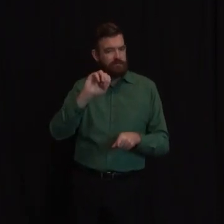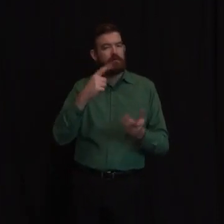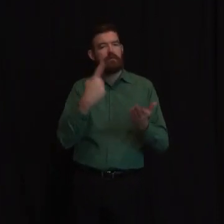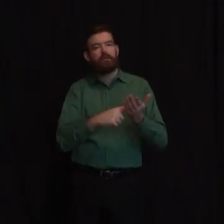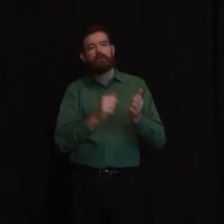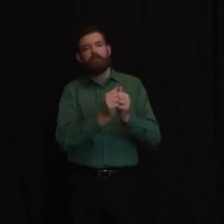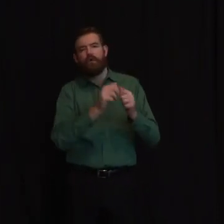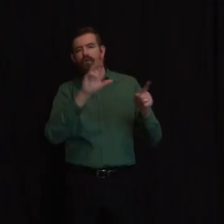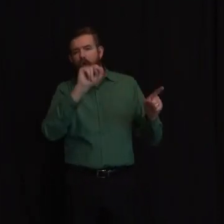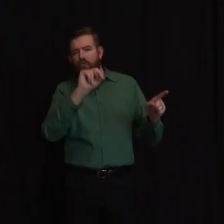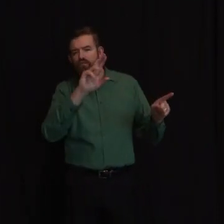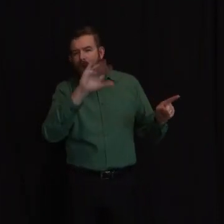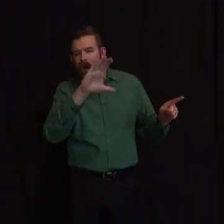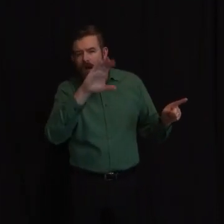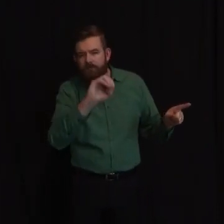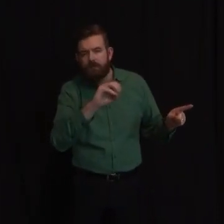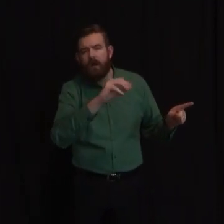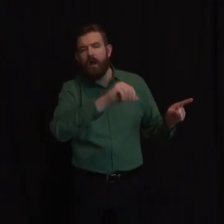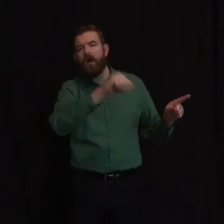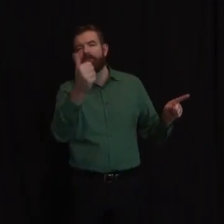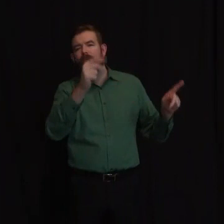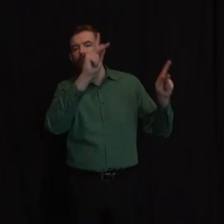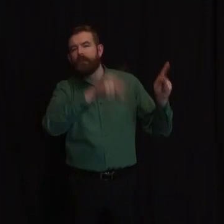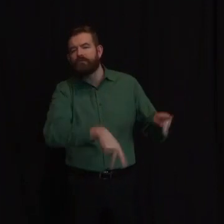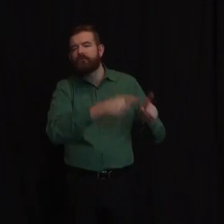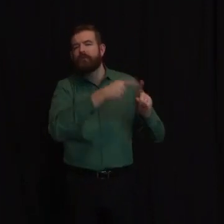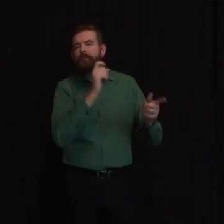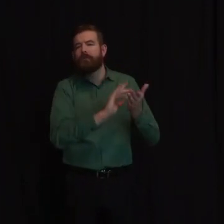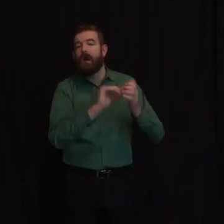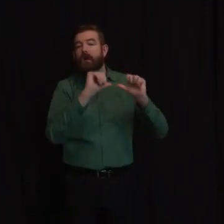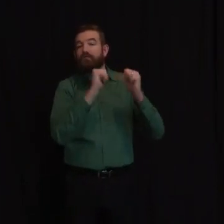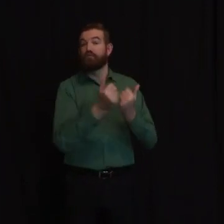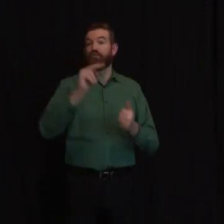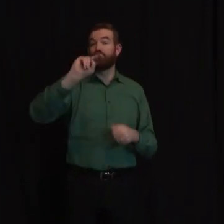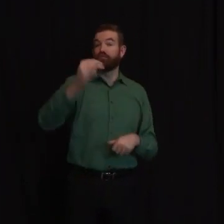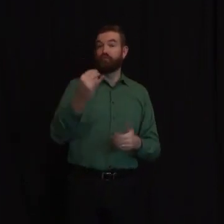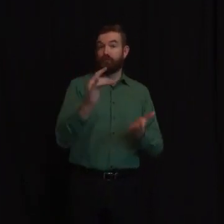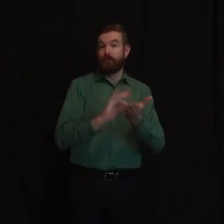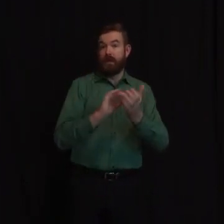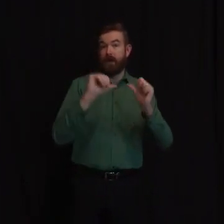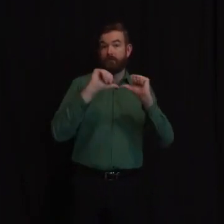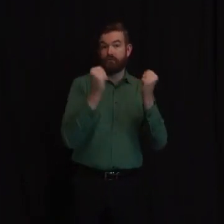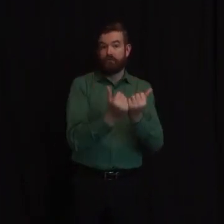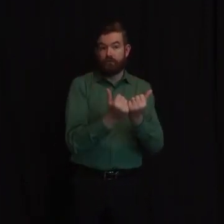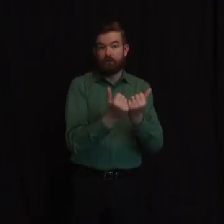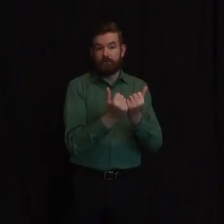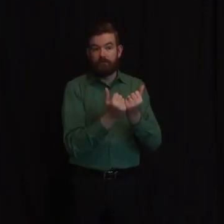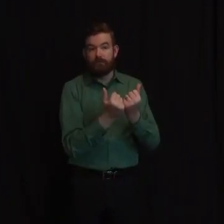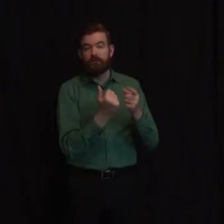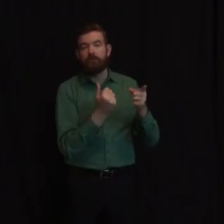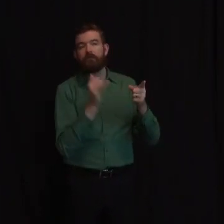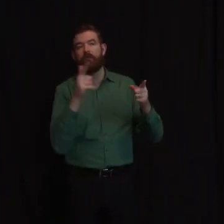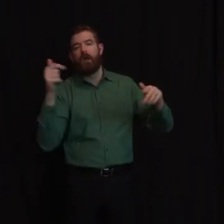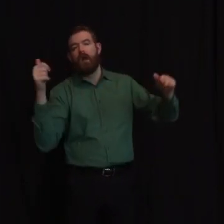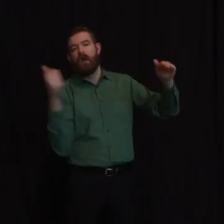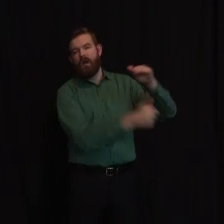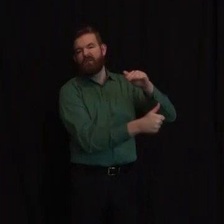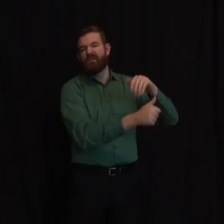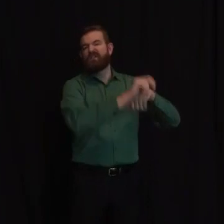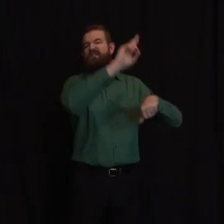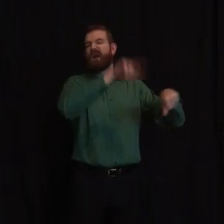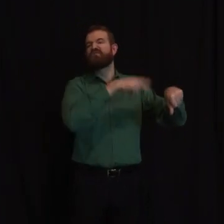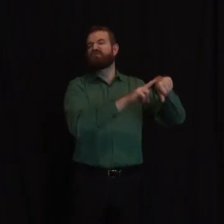Medical Association. The New Jersey Medical Association is a chapter of the National Medical Association, the